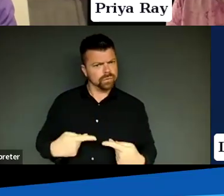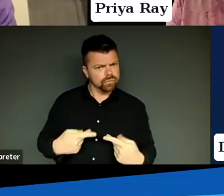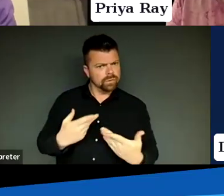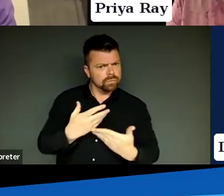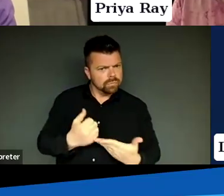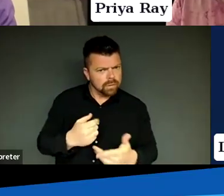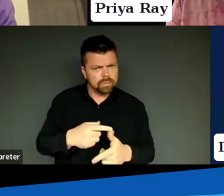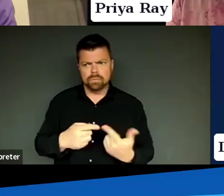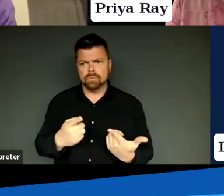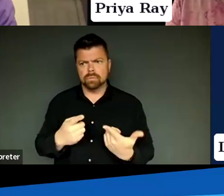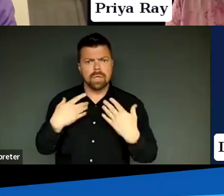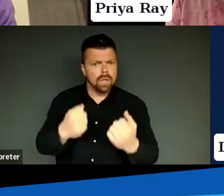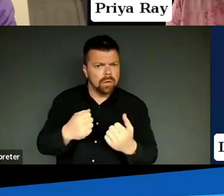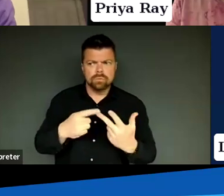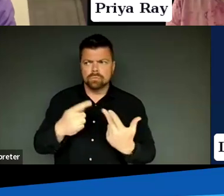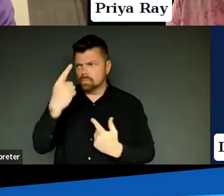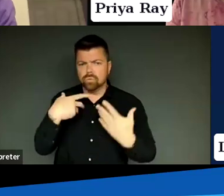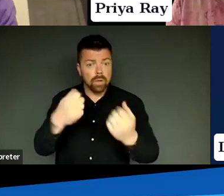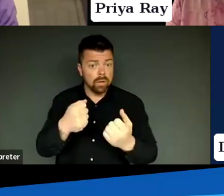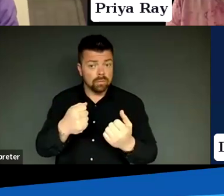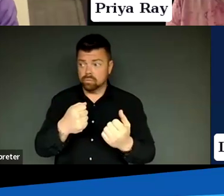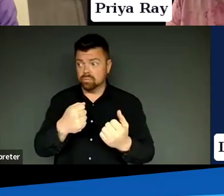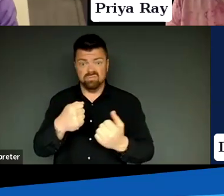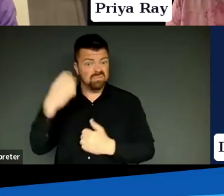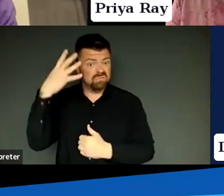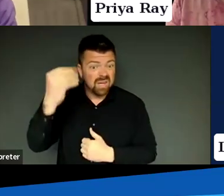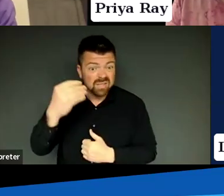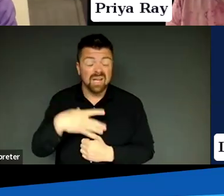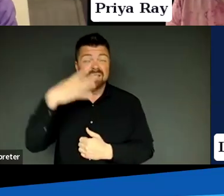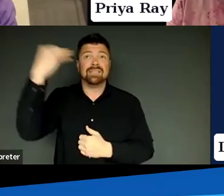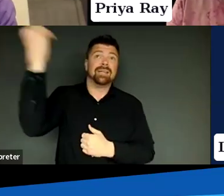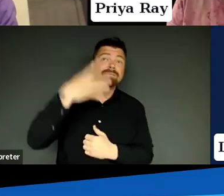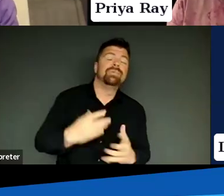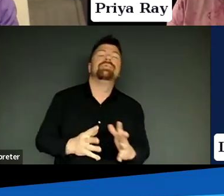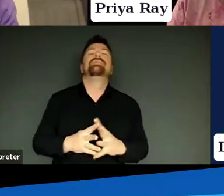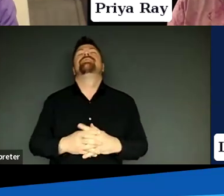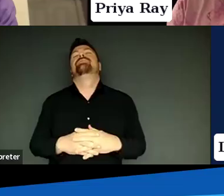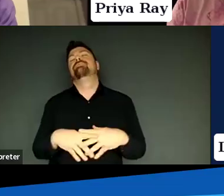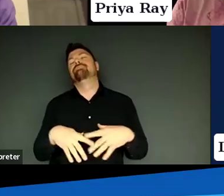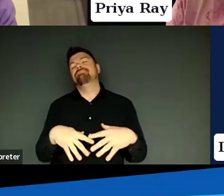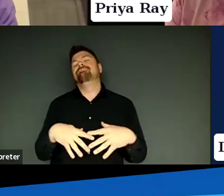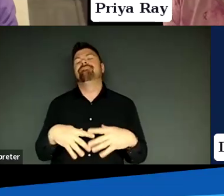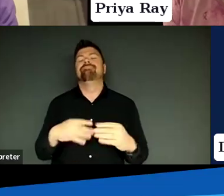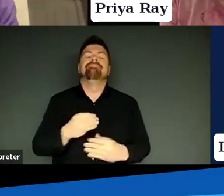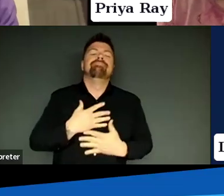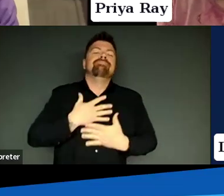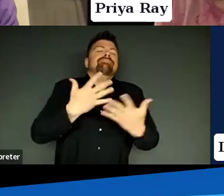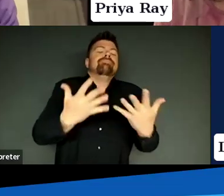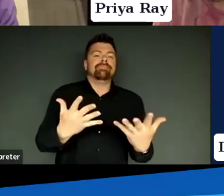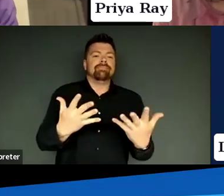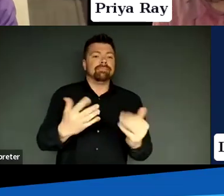I enjoy myself the most, is being outside, soaking in the sun and being able to, take on